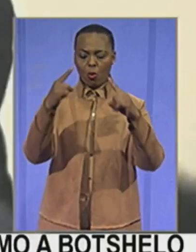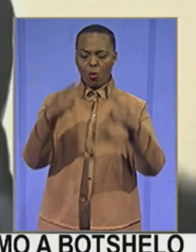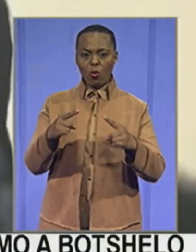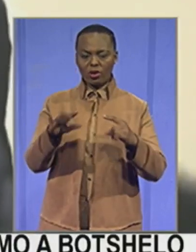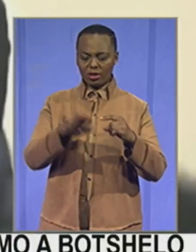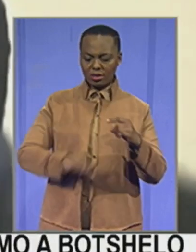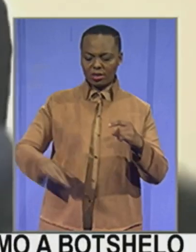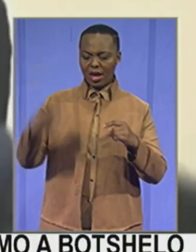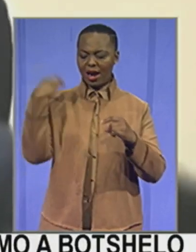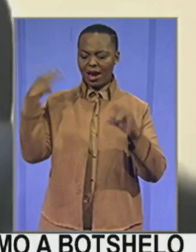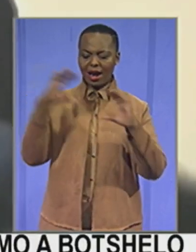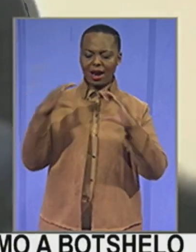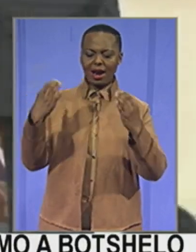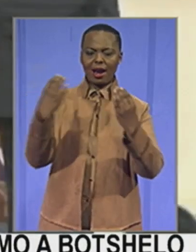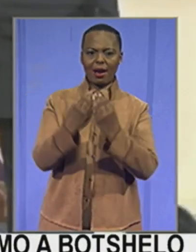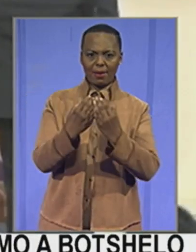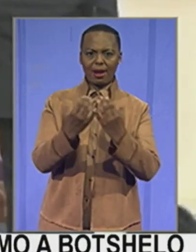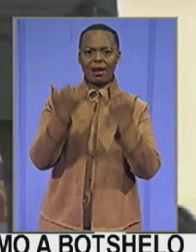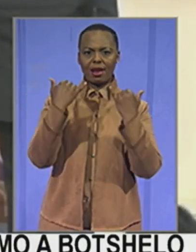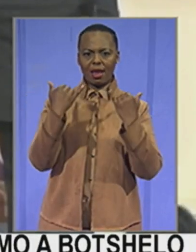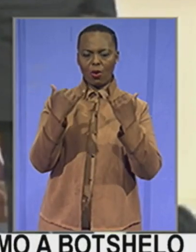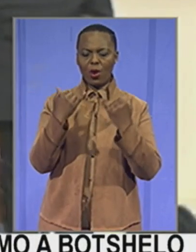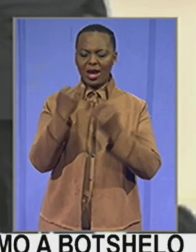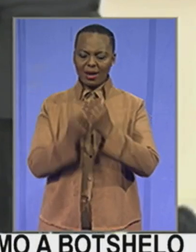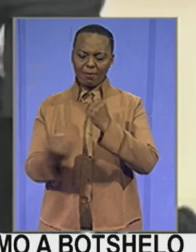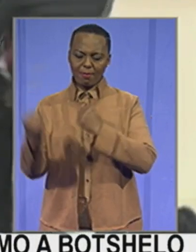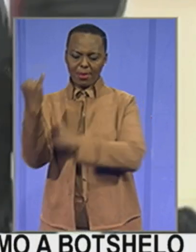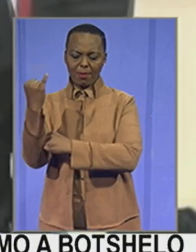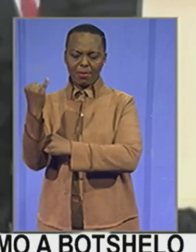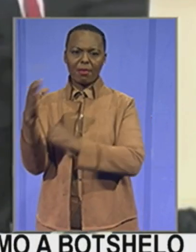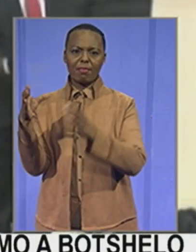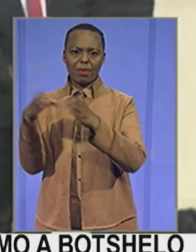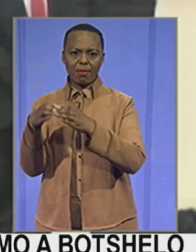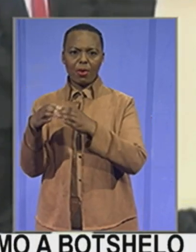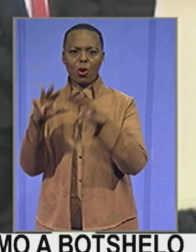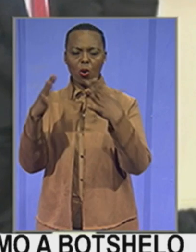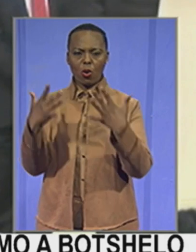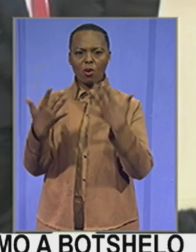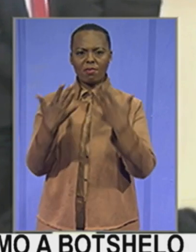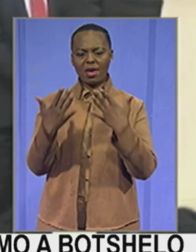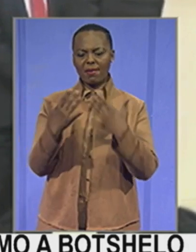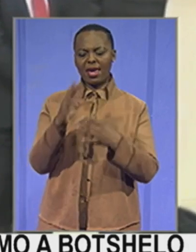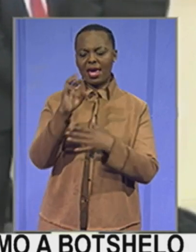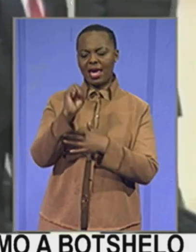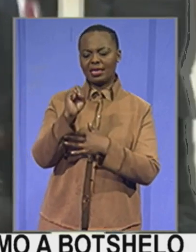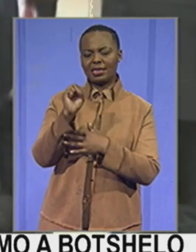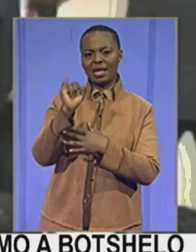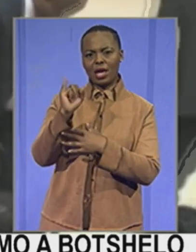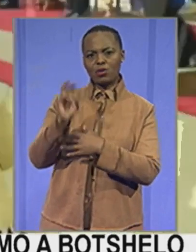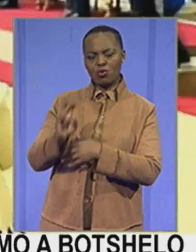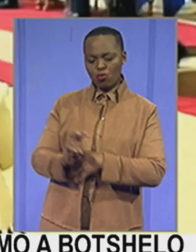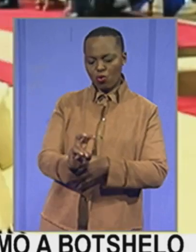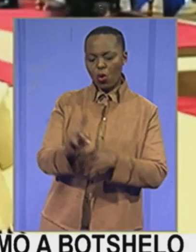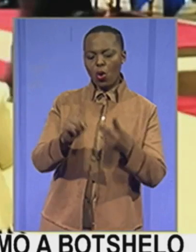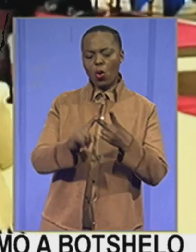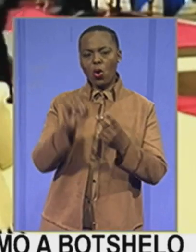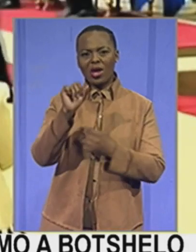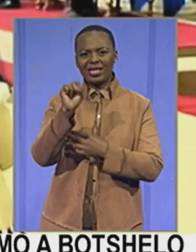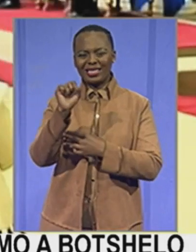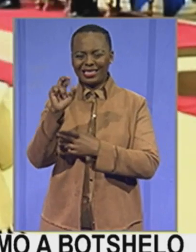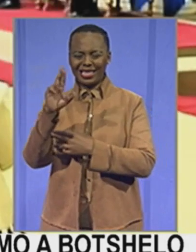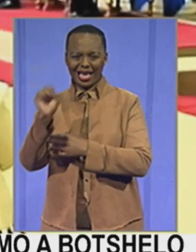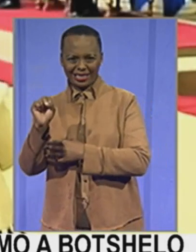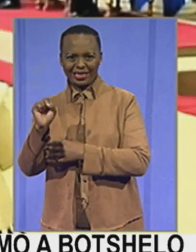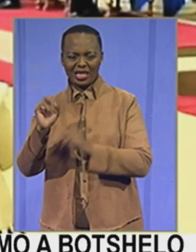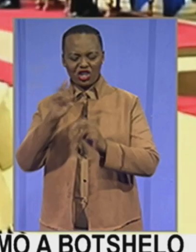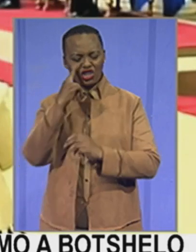kabinete bo dirwe ke setheo se se ikemetseng kgotsa lephata la puso la tshireletso SIU kgotsa SARS. Ga jana boruni